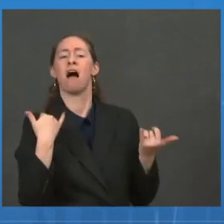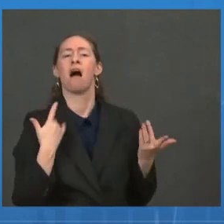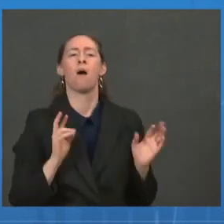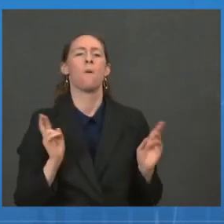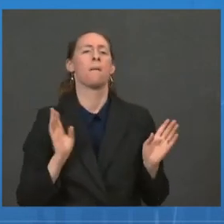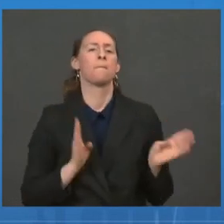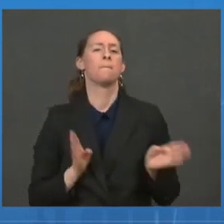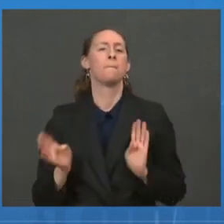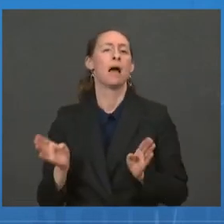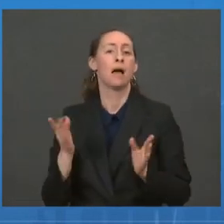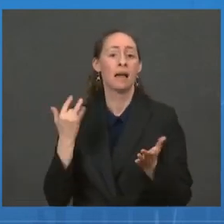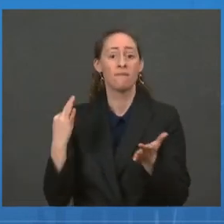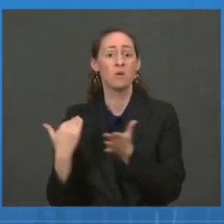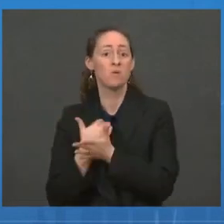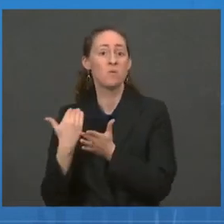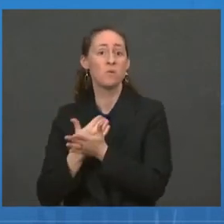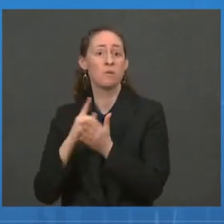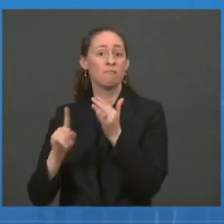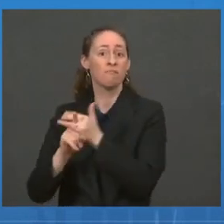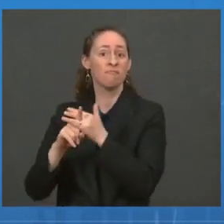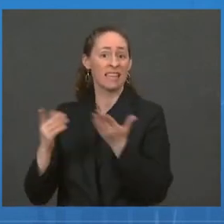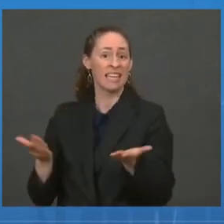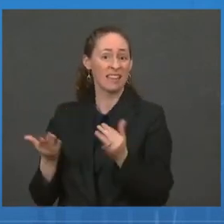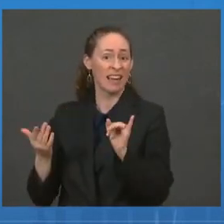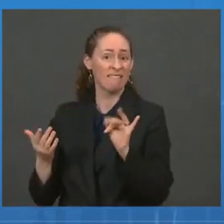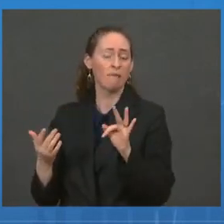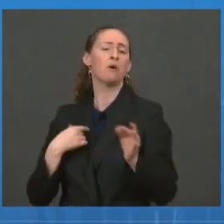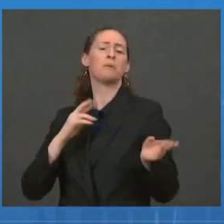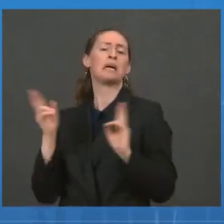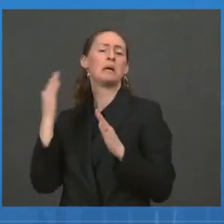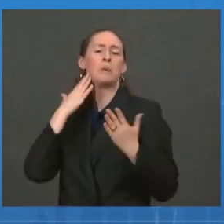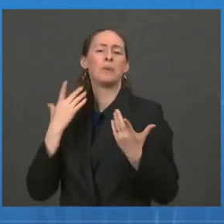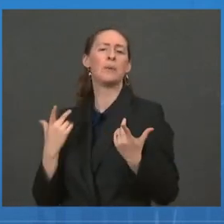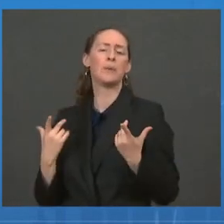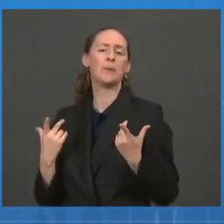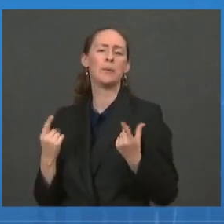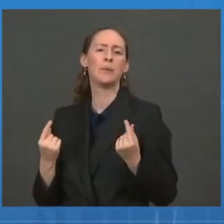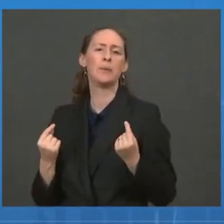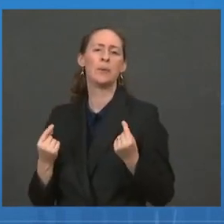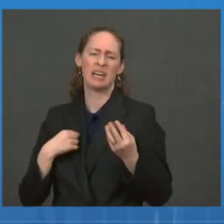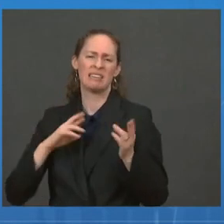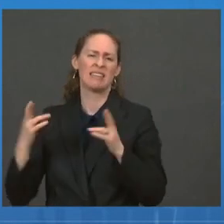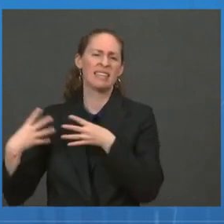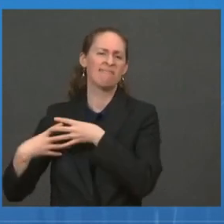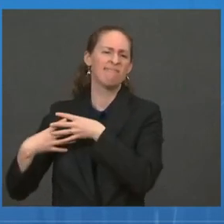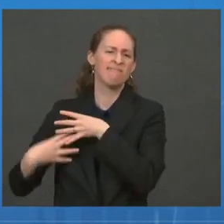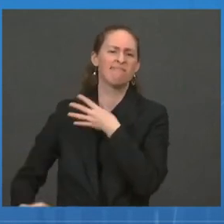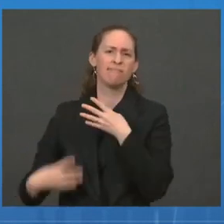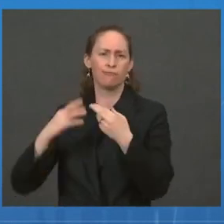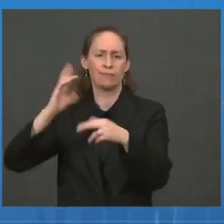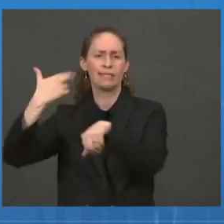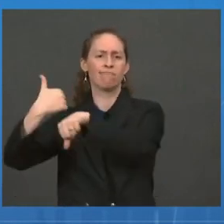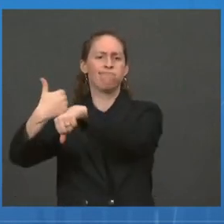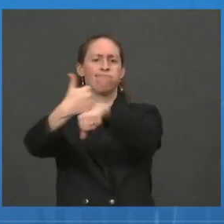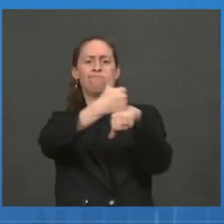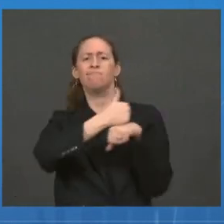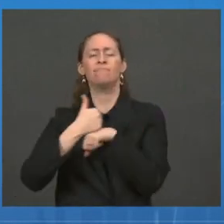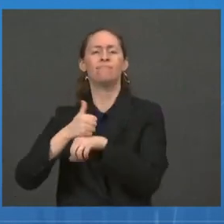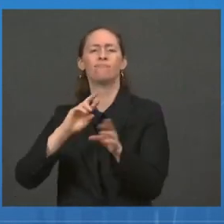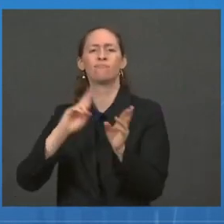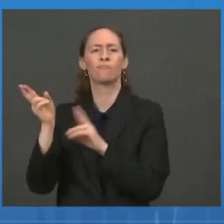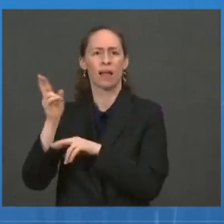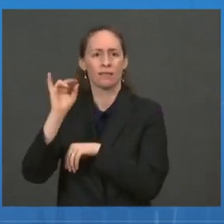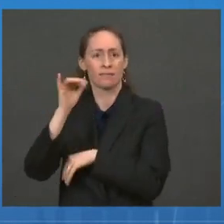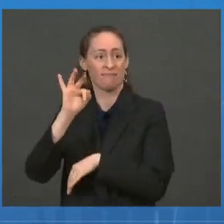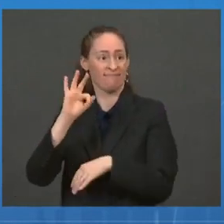surveillance in place to identify the omicron variant we also have the tools to prevent omicron from increasing the strain